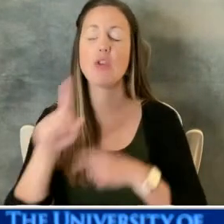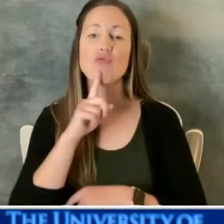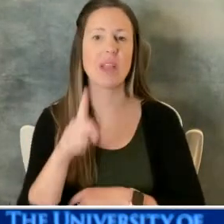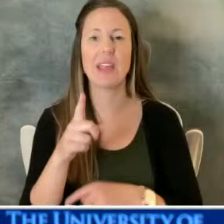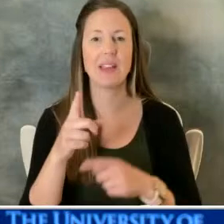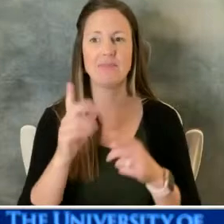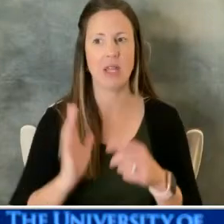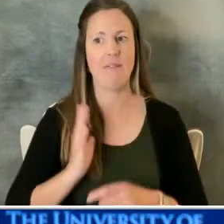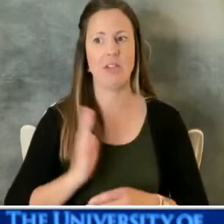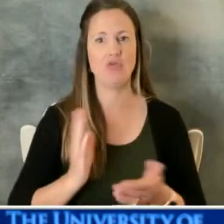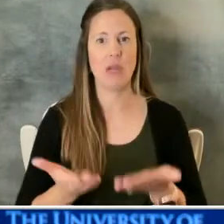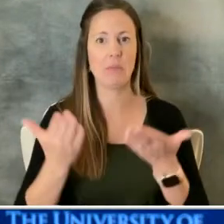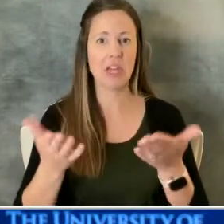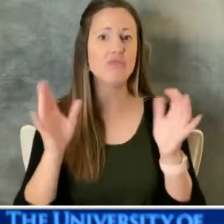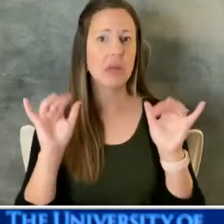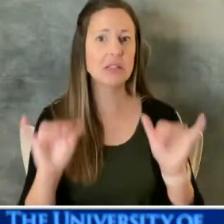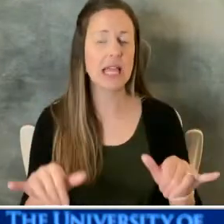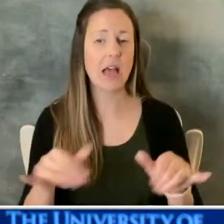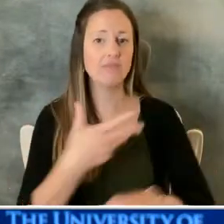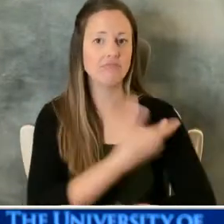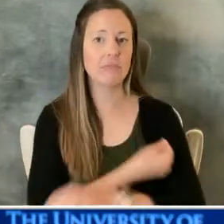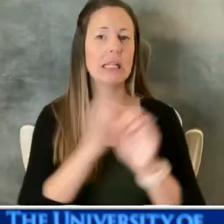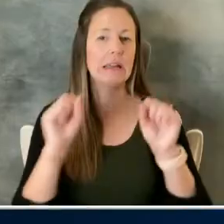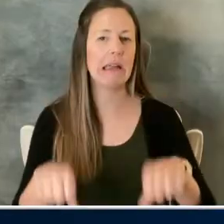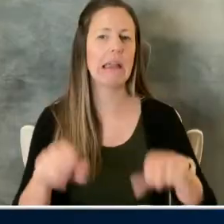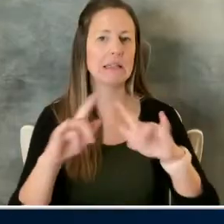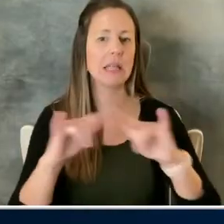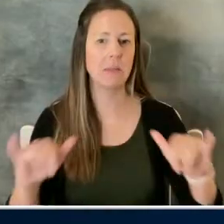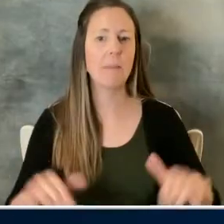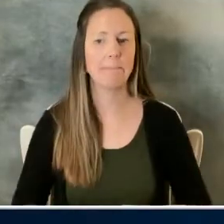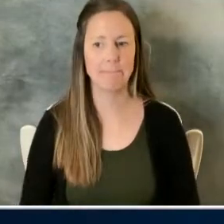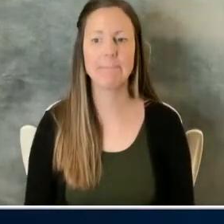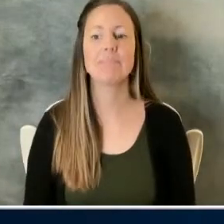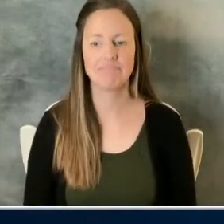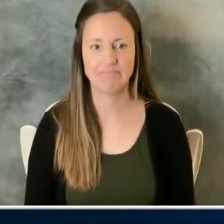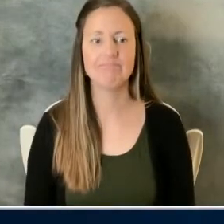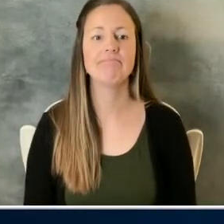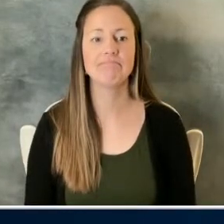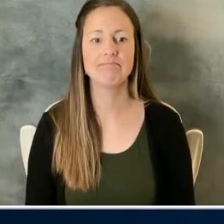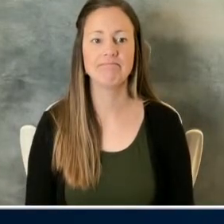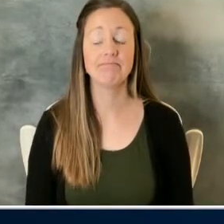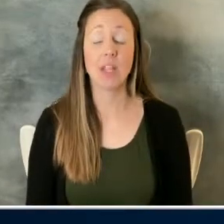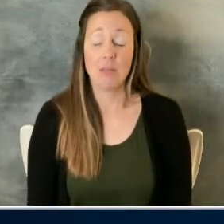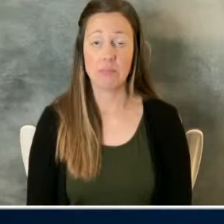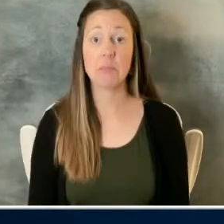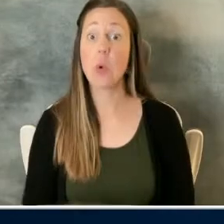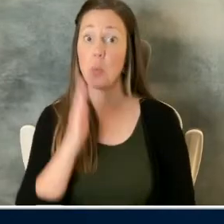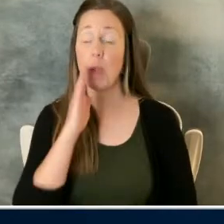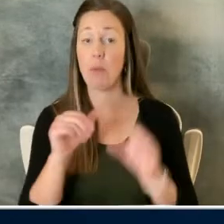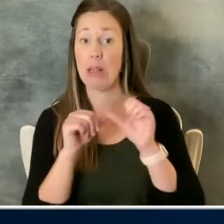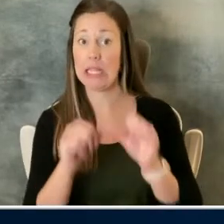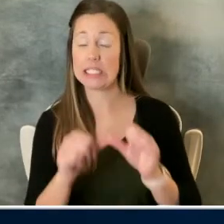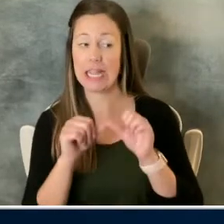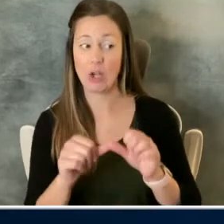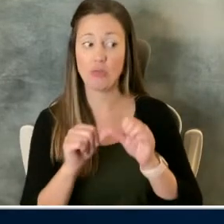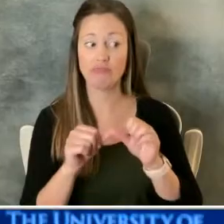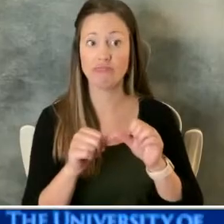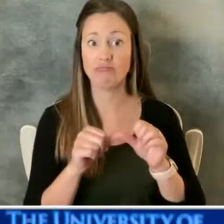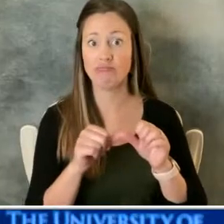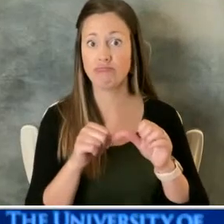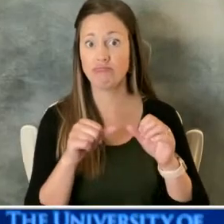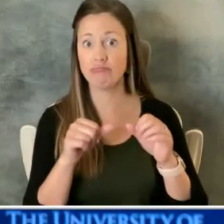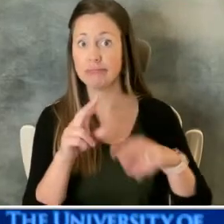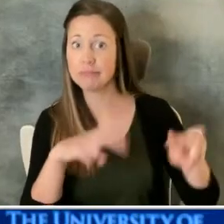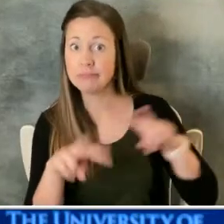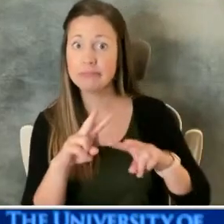those vaccines can be co-administered. So now, certainly we will continue moving forward looking for data signals in the